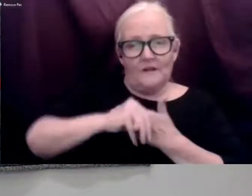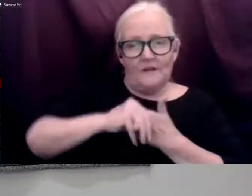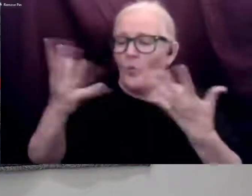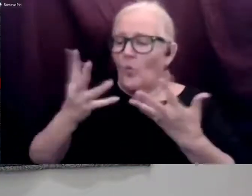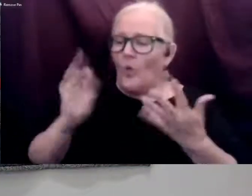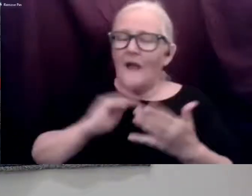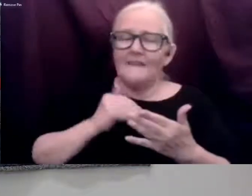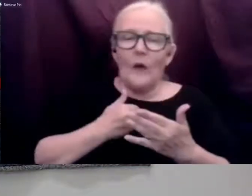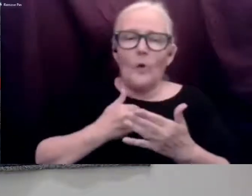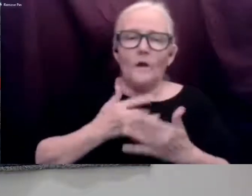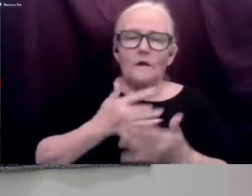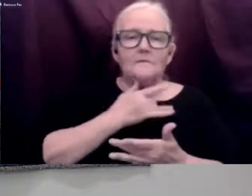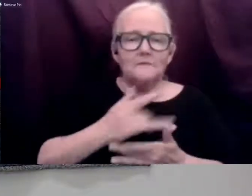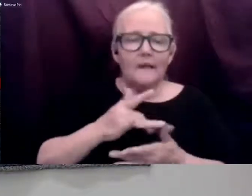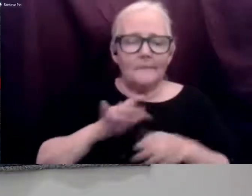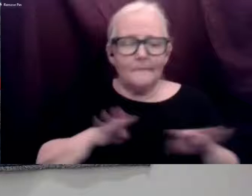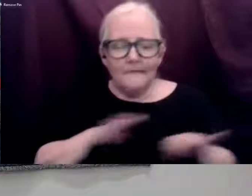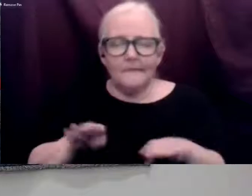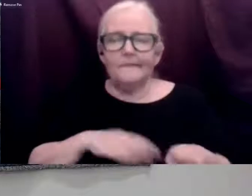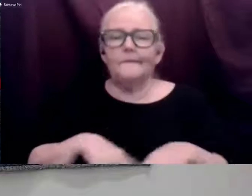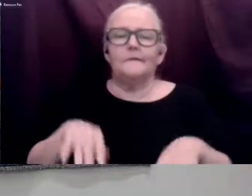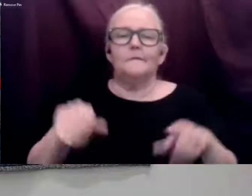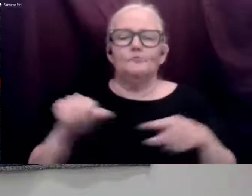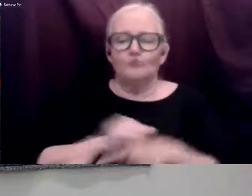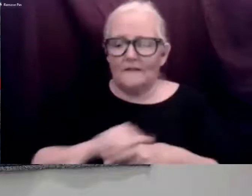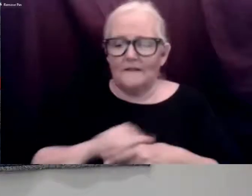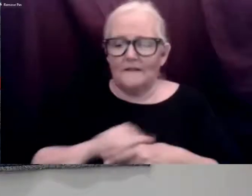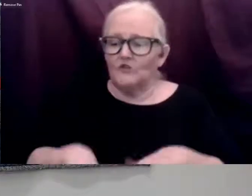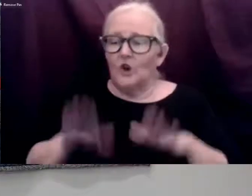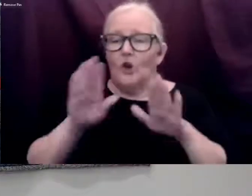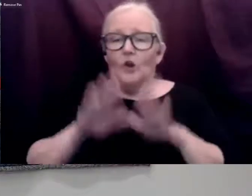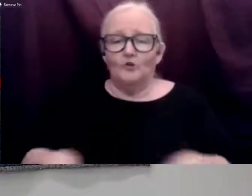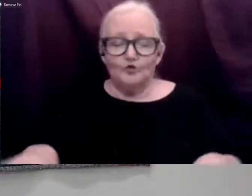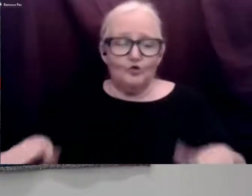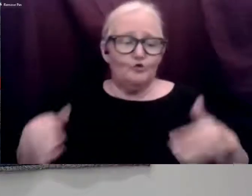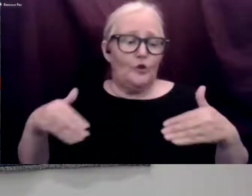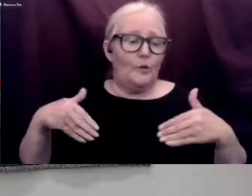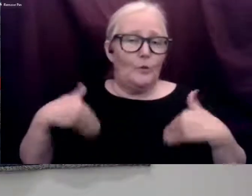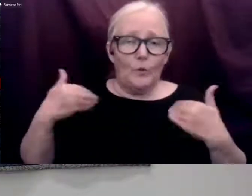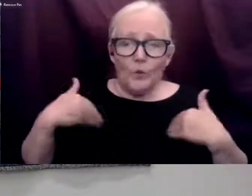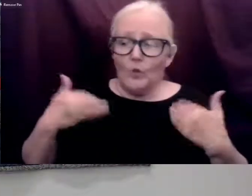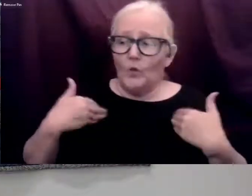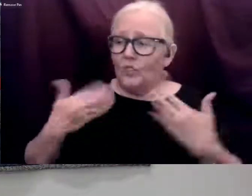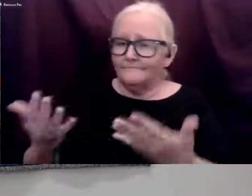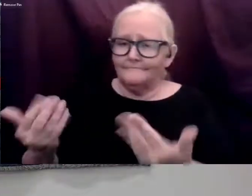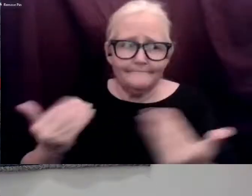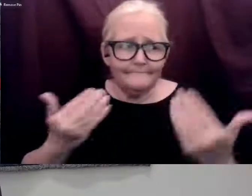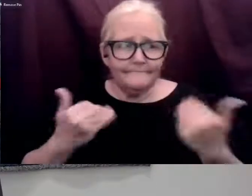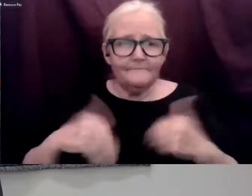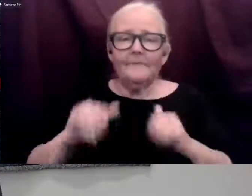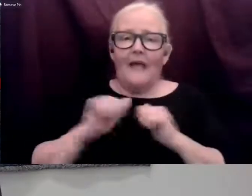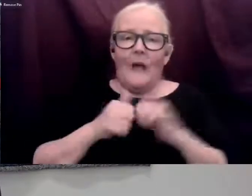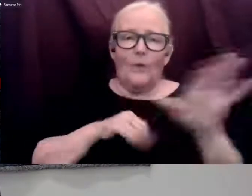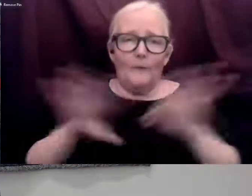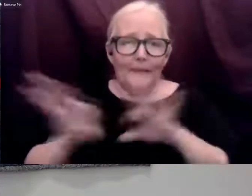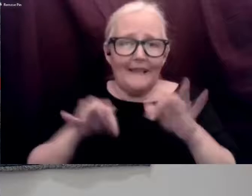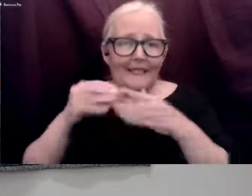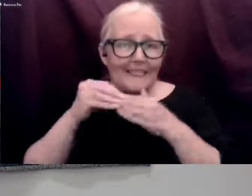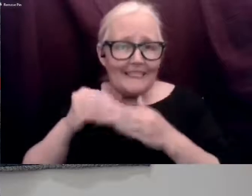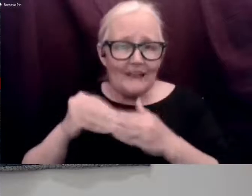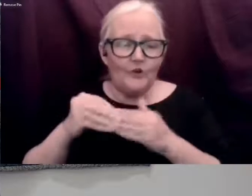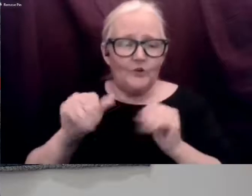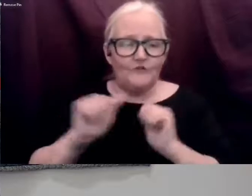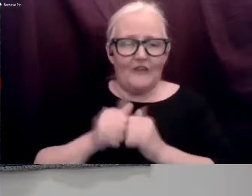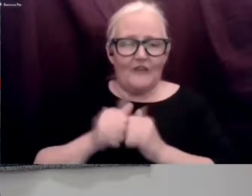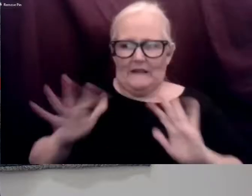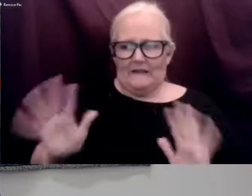how children and youth are welcomed and involved, how leaders are chosen and developed, how much we do or don't tolerate